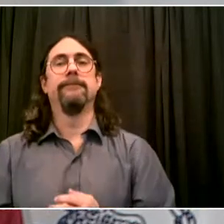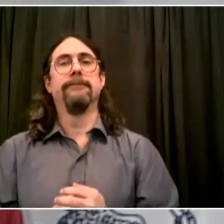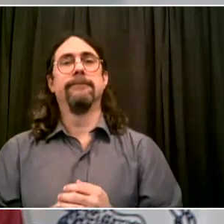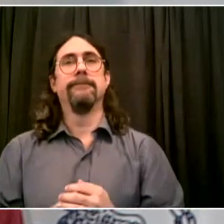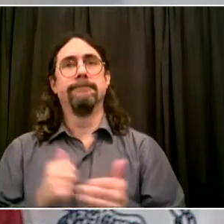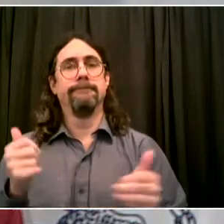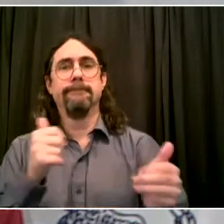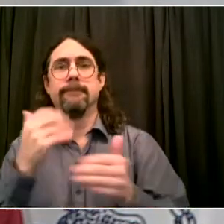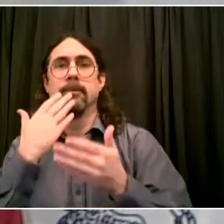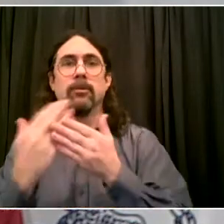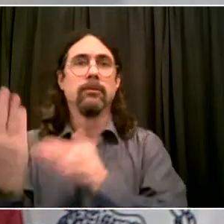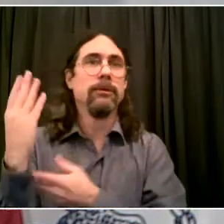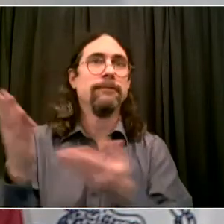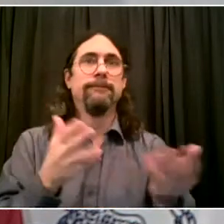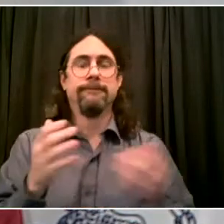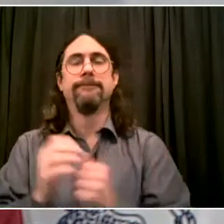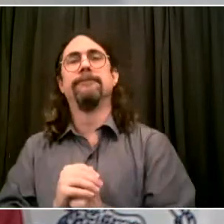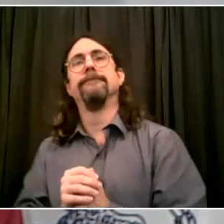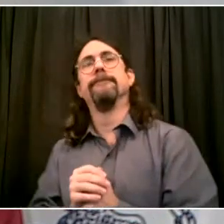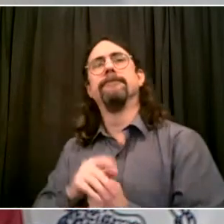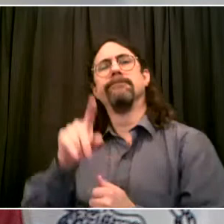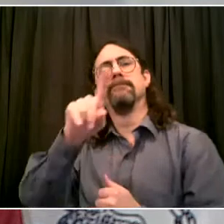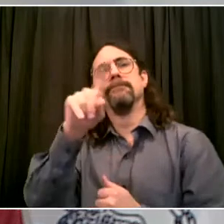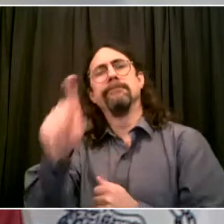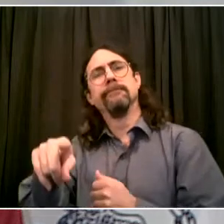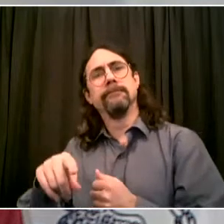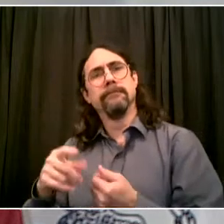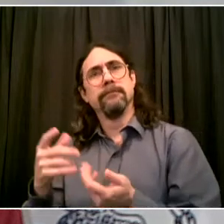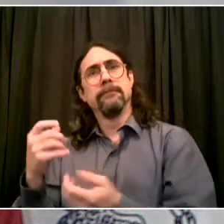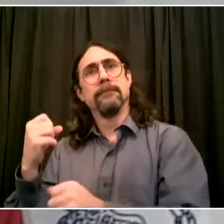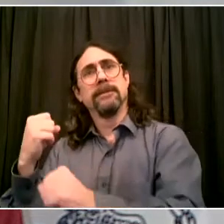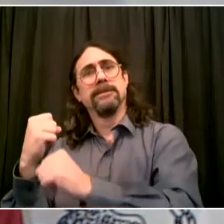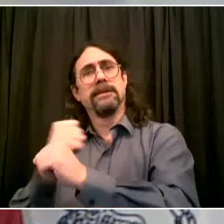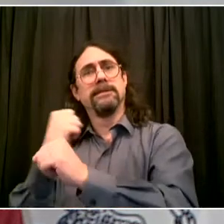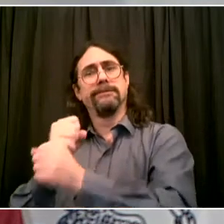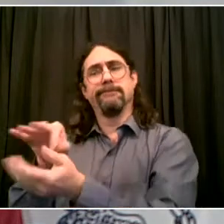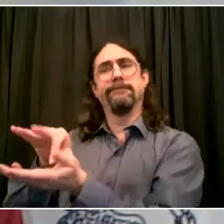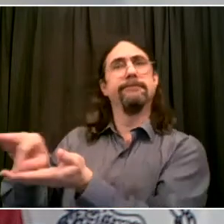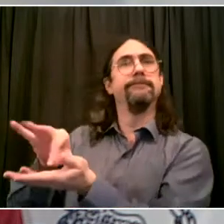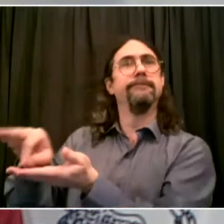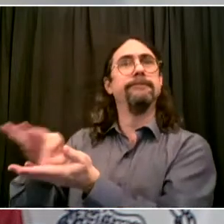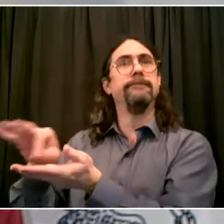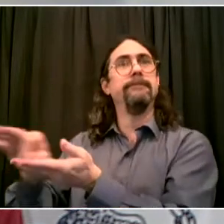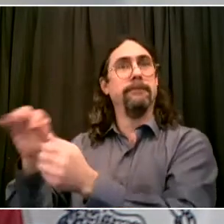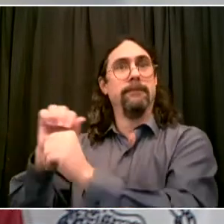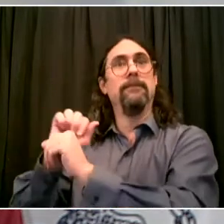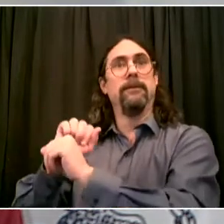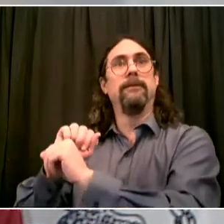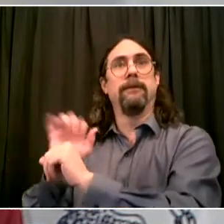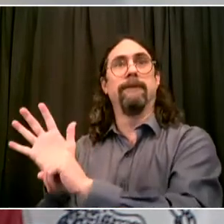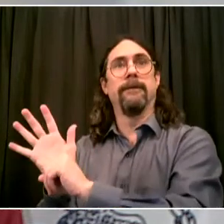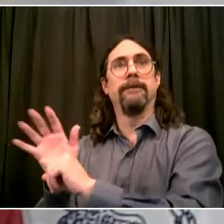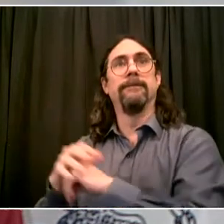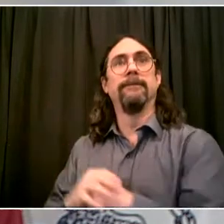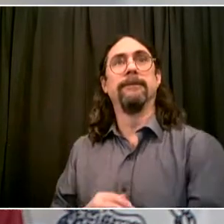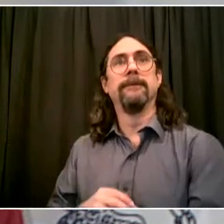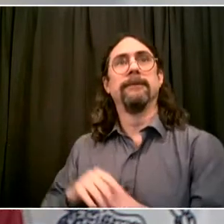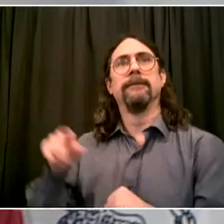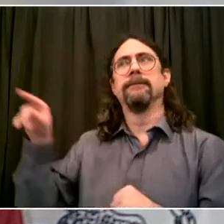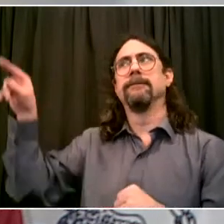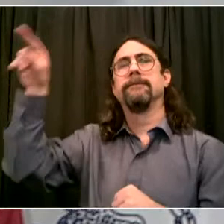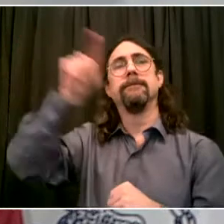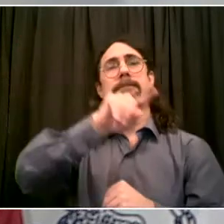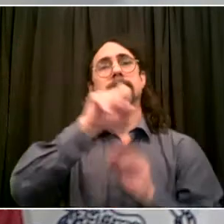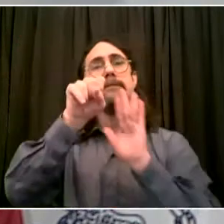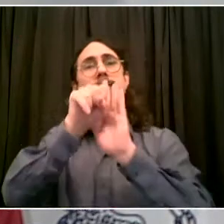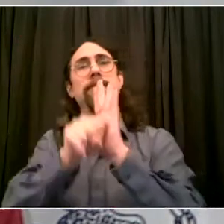they're not falling as fast in New York. Can you talk about why the cases are still pretty high here, despite being